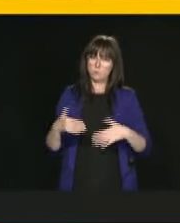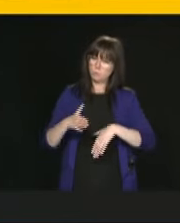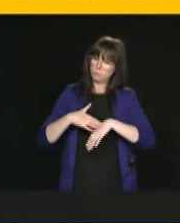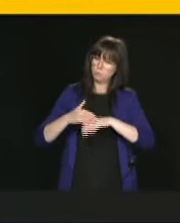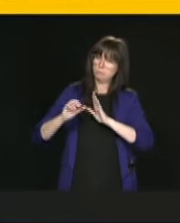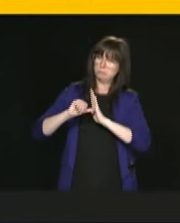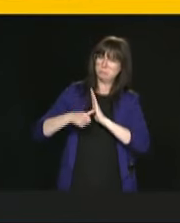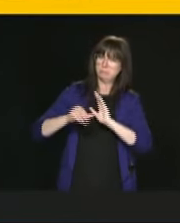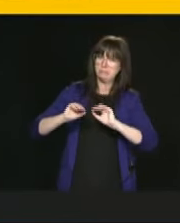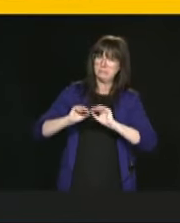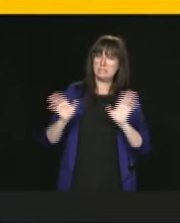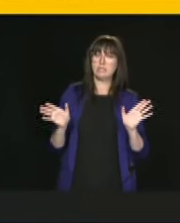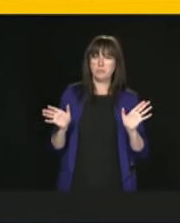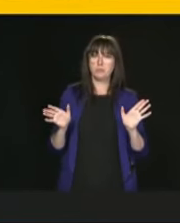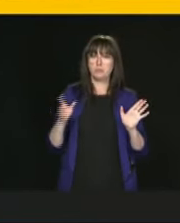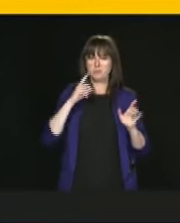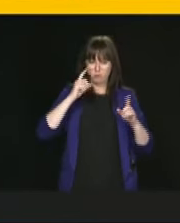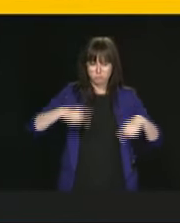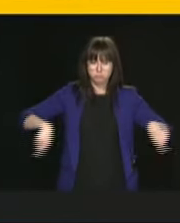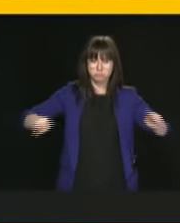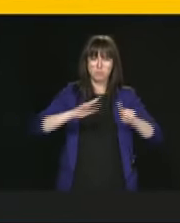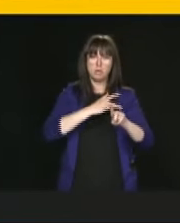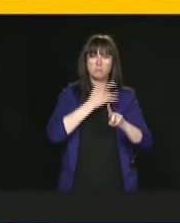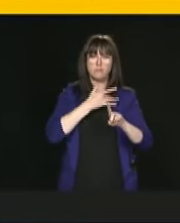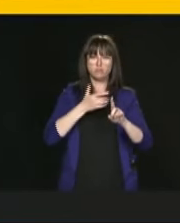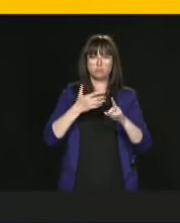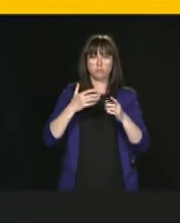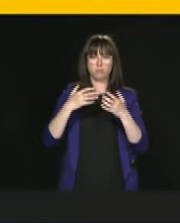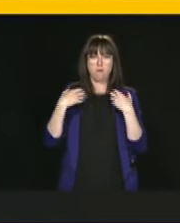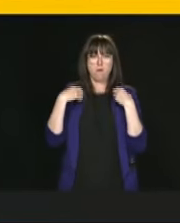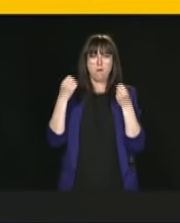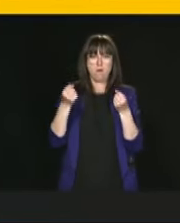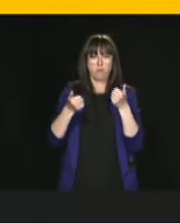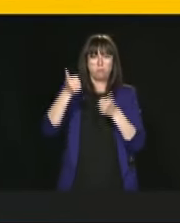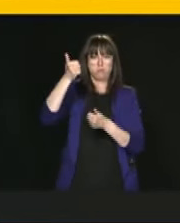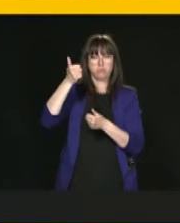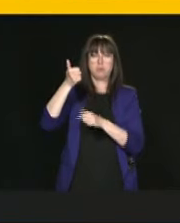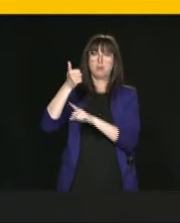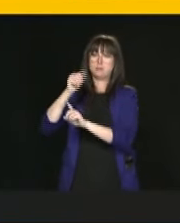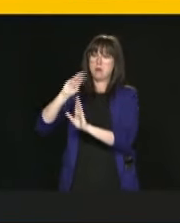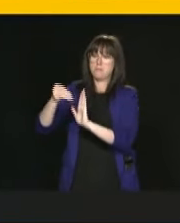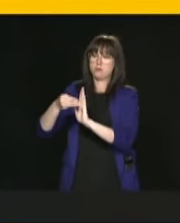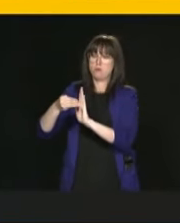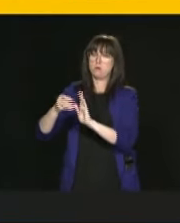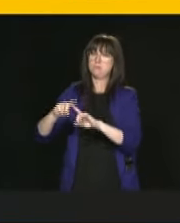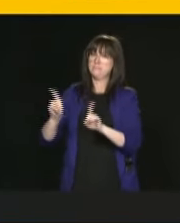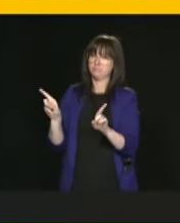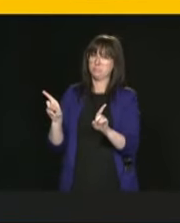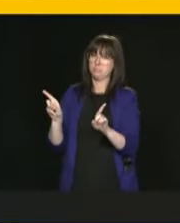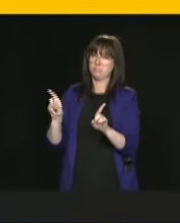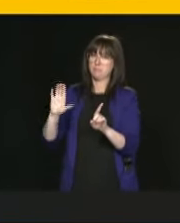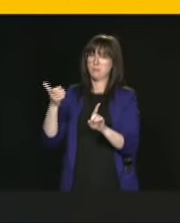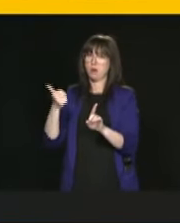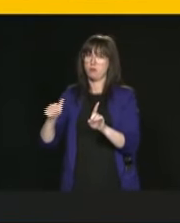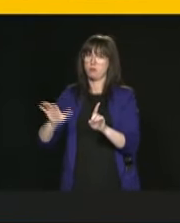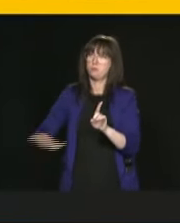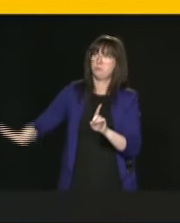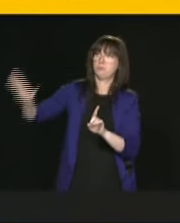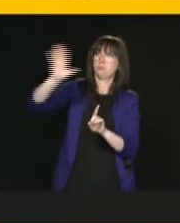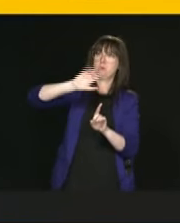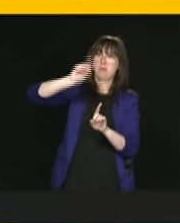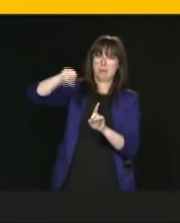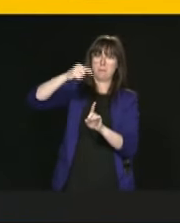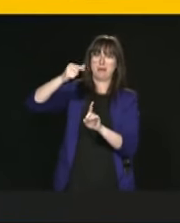colleagues that you have to, the Montreal area is different to other areas of Quebec. And they're being cautious. So some of